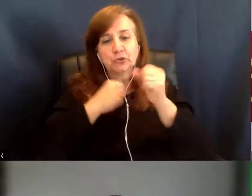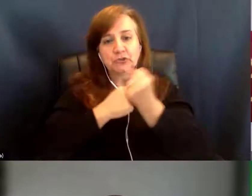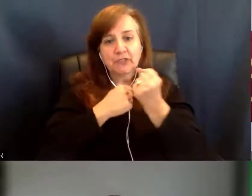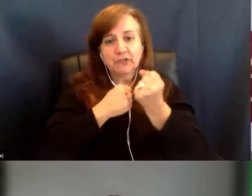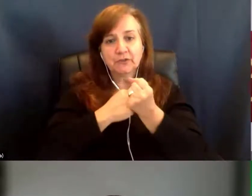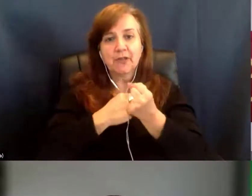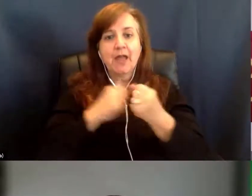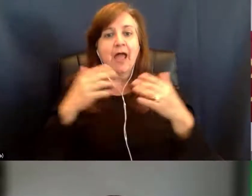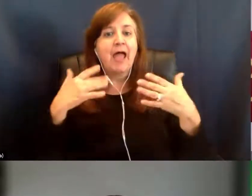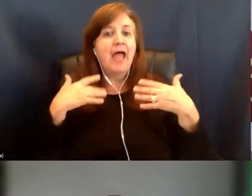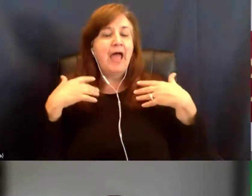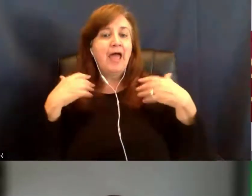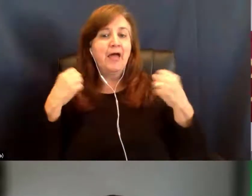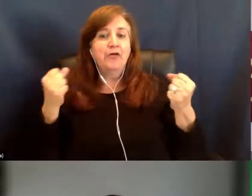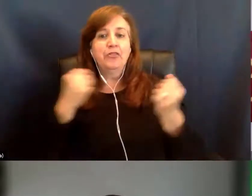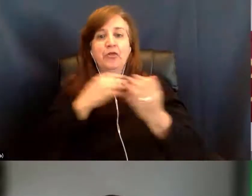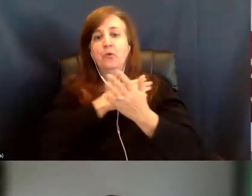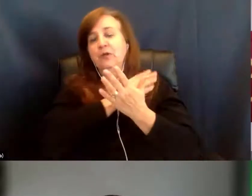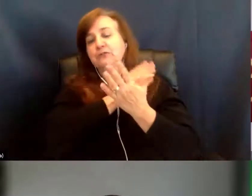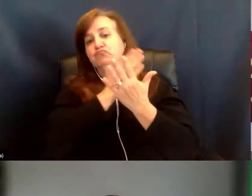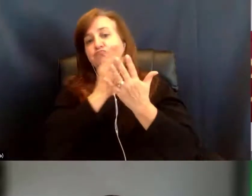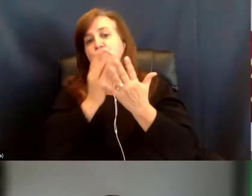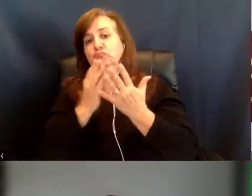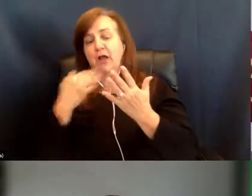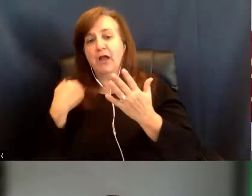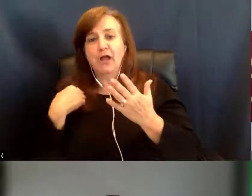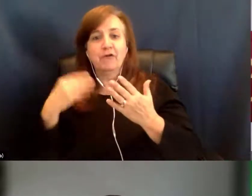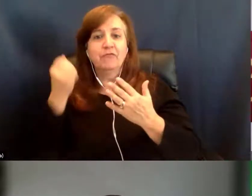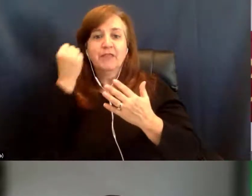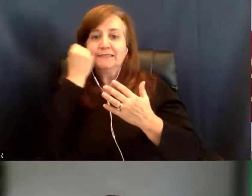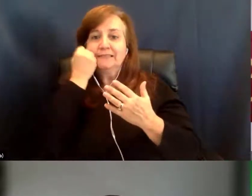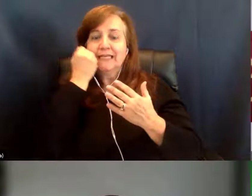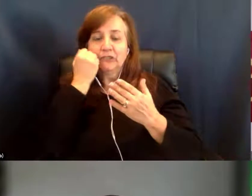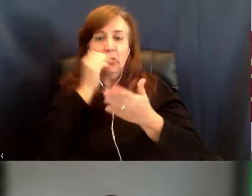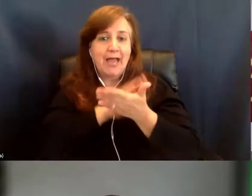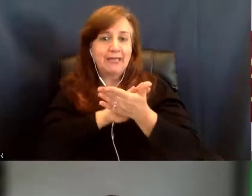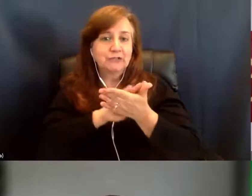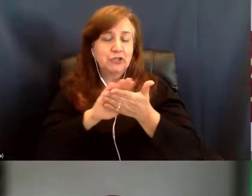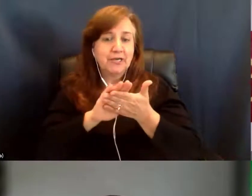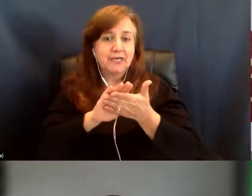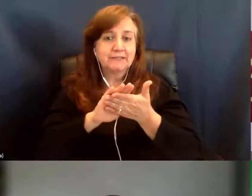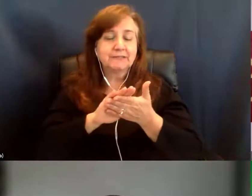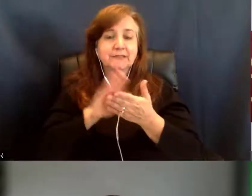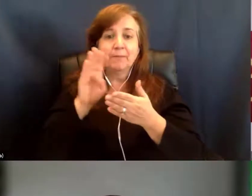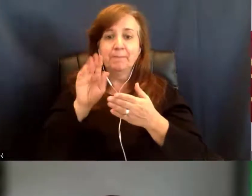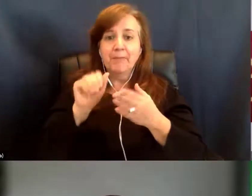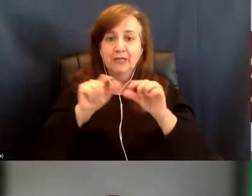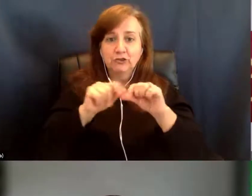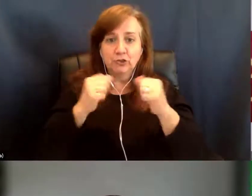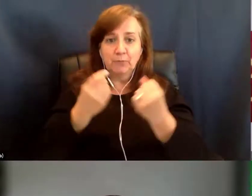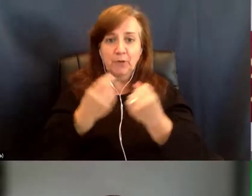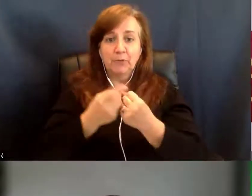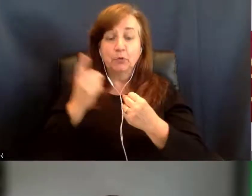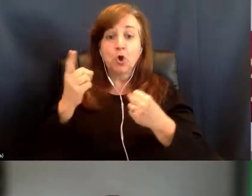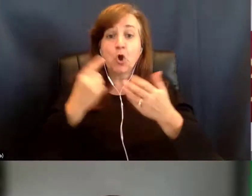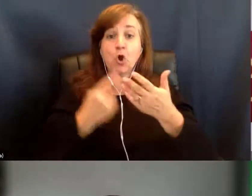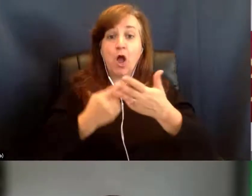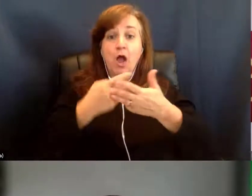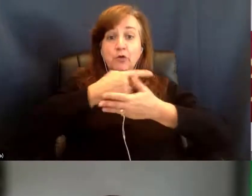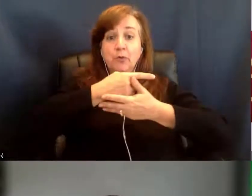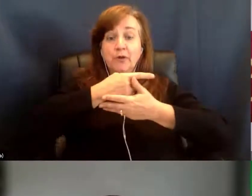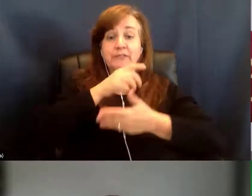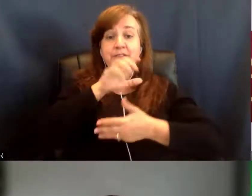hygiene bachelor's degree program and several other classes. Dr. Ryan's undergraduate degree is from